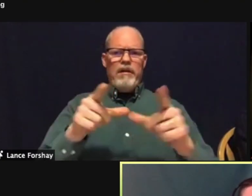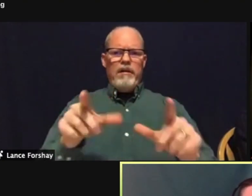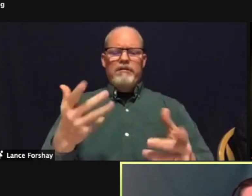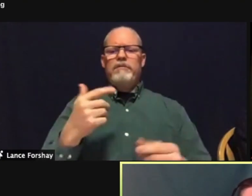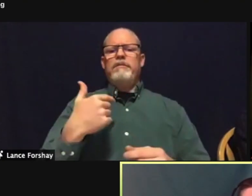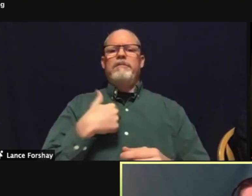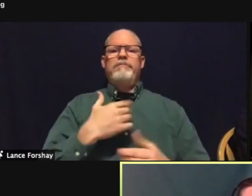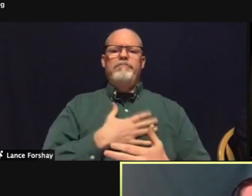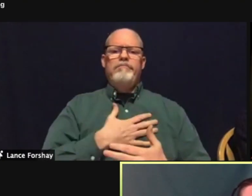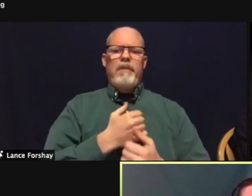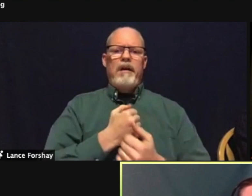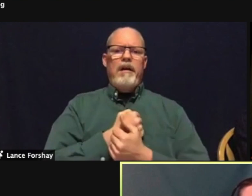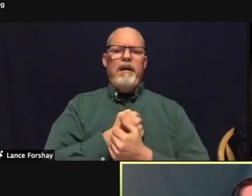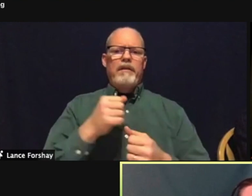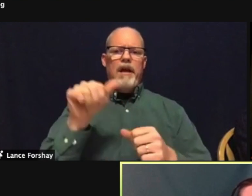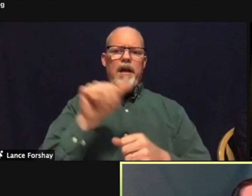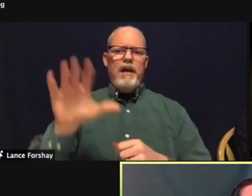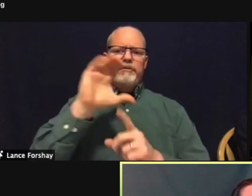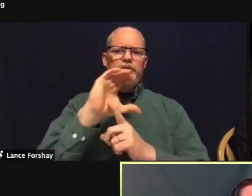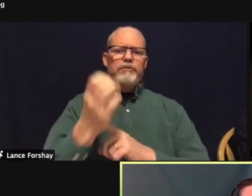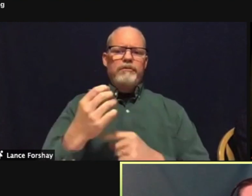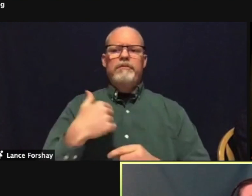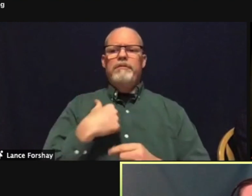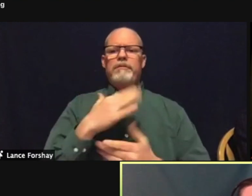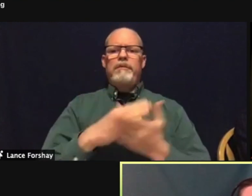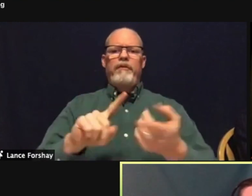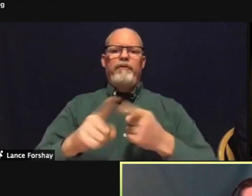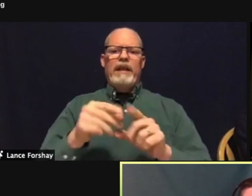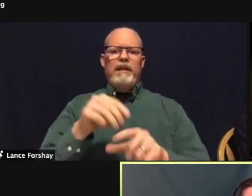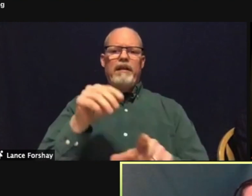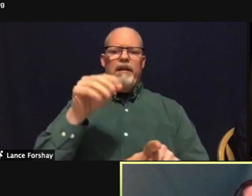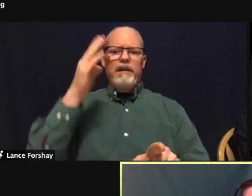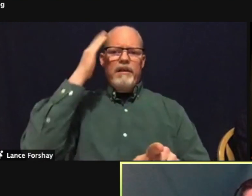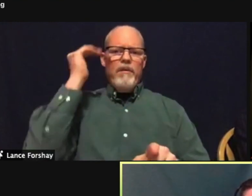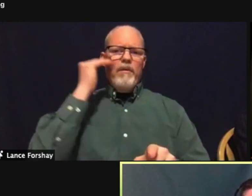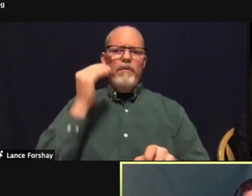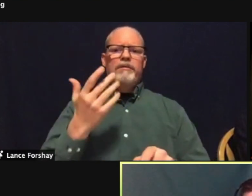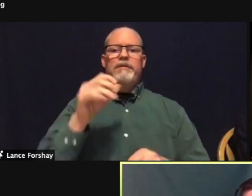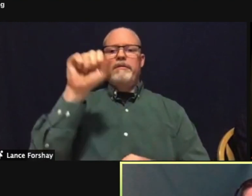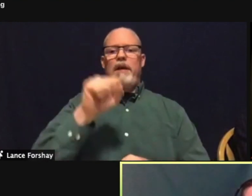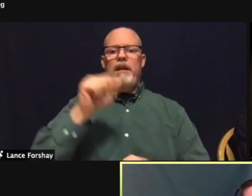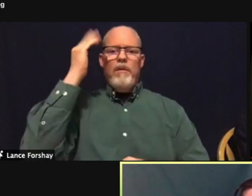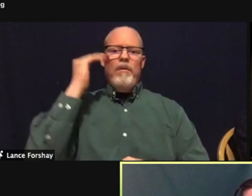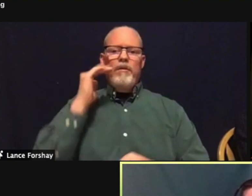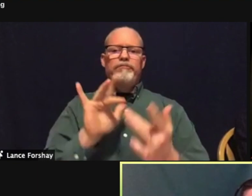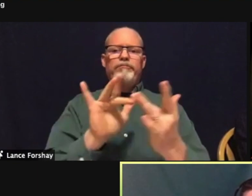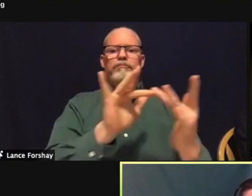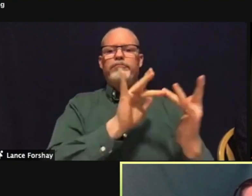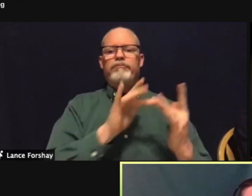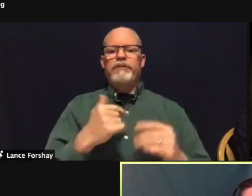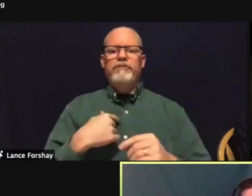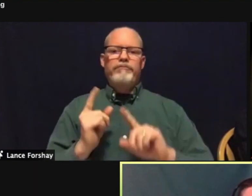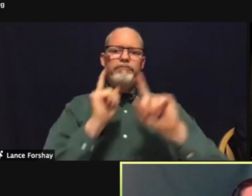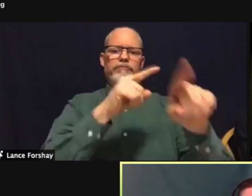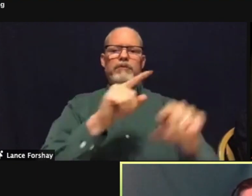I myself love Asian cultures. I have several friends who live across Asia. I've been to other